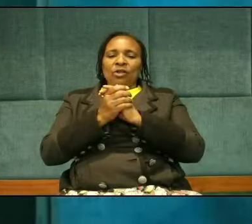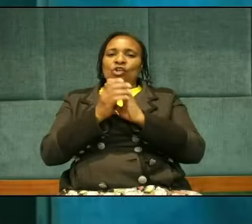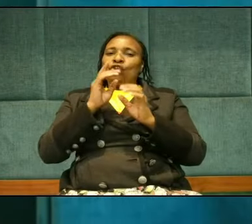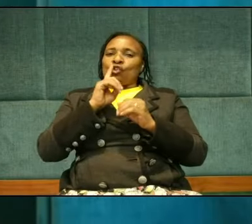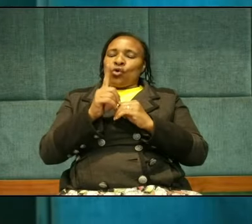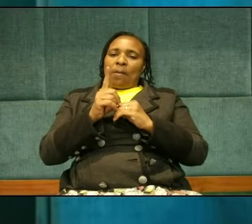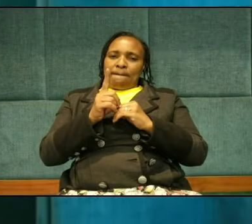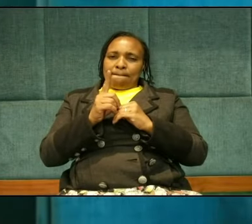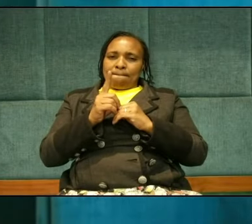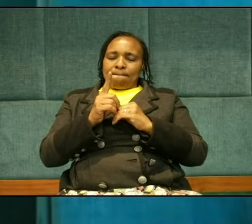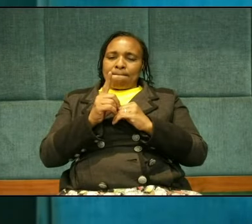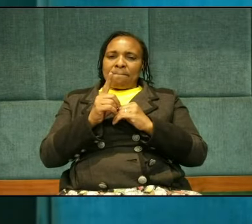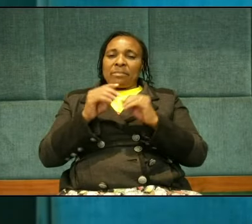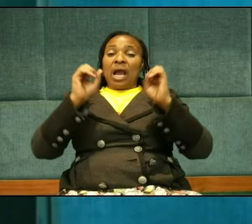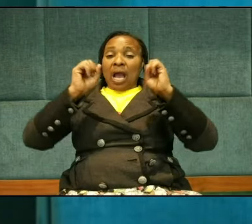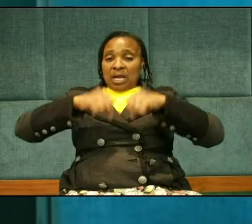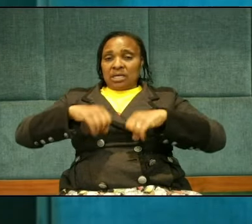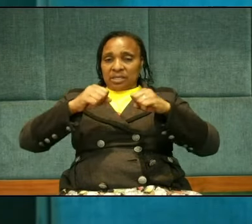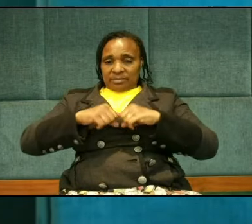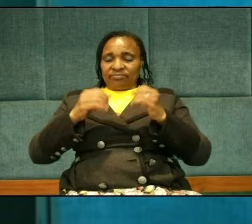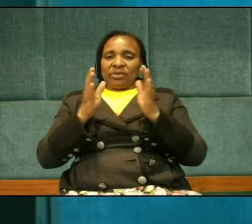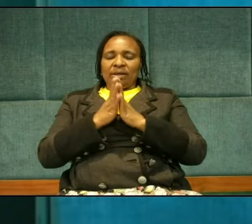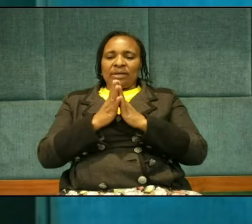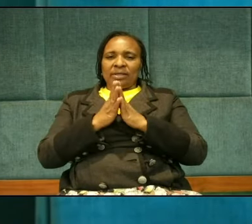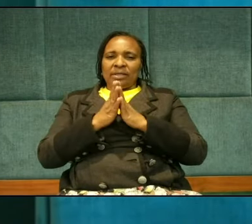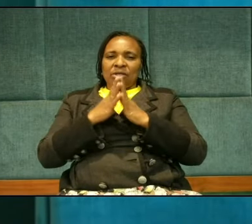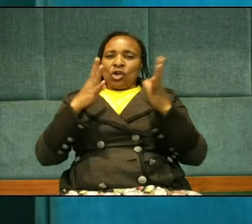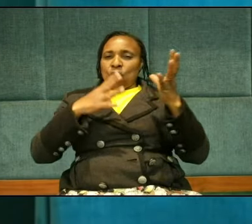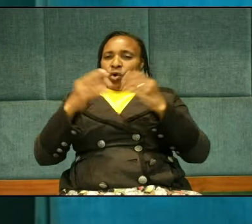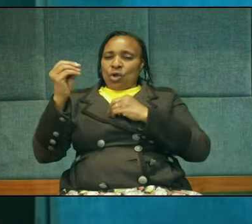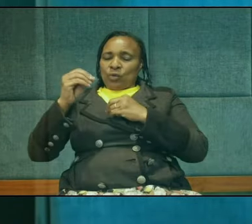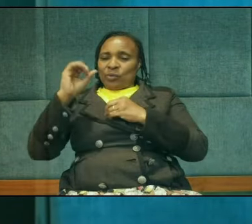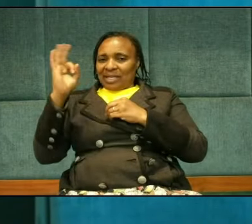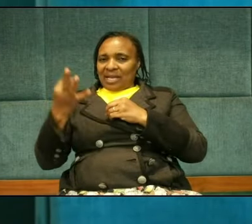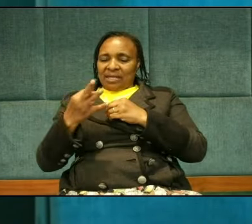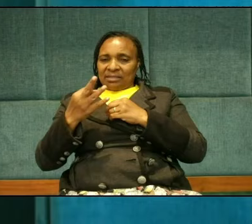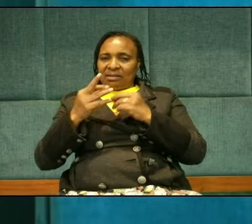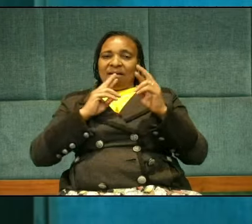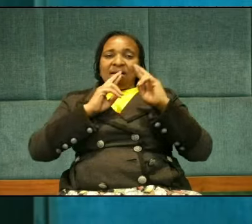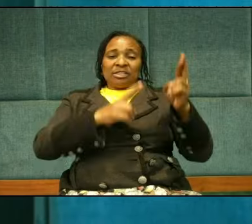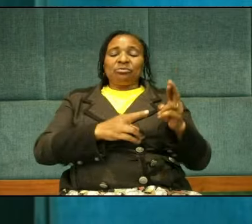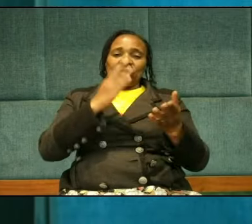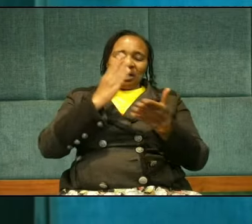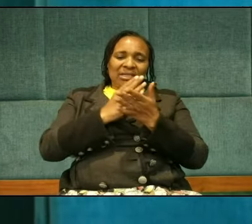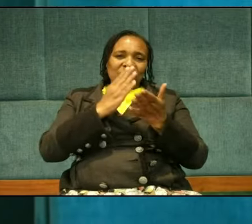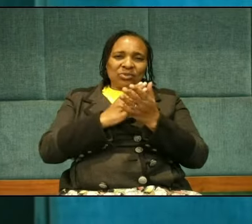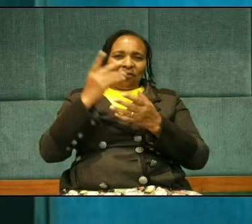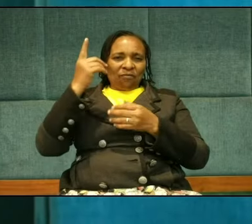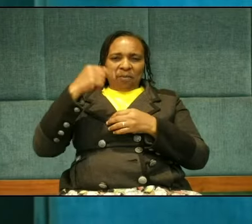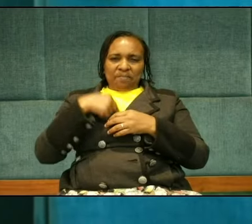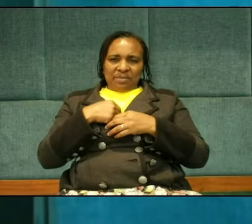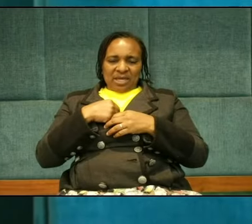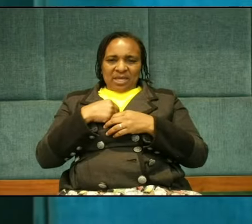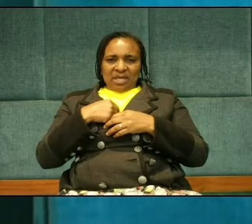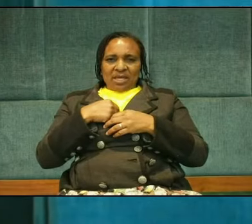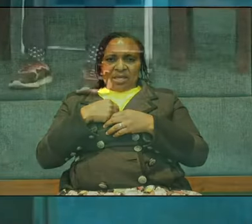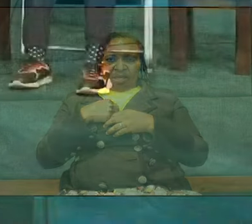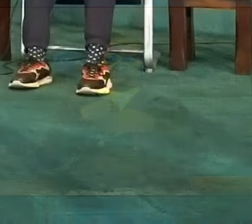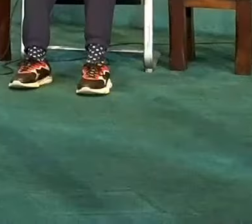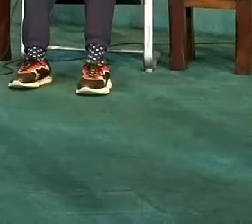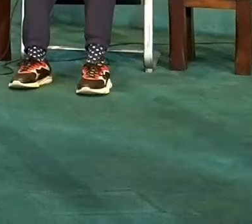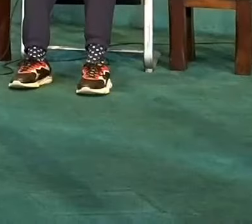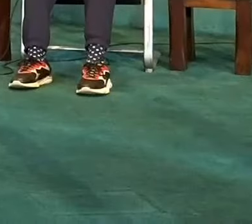So I'll also agree and go with the third response, because actually to me that is what actually